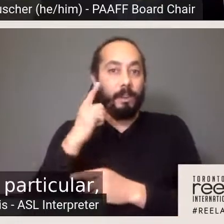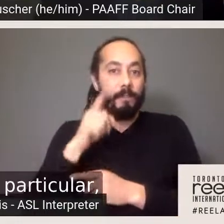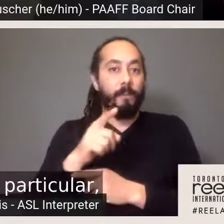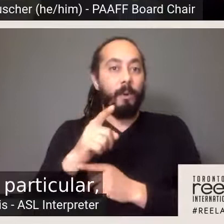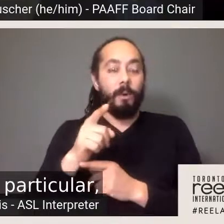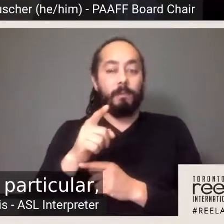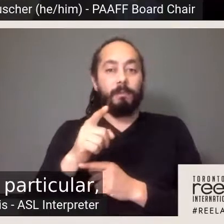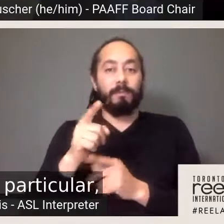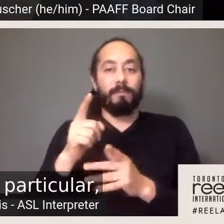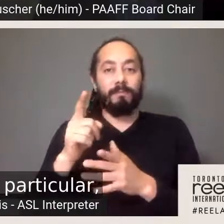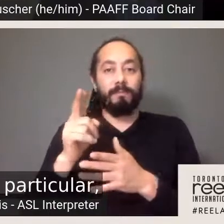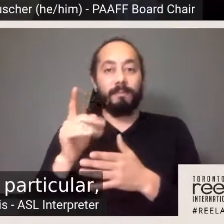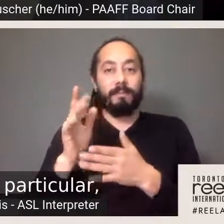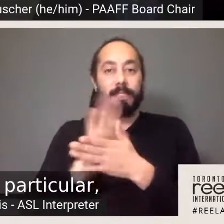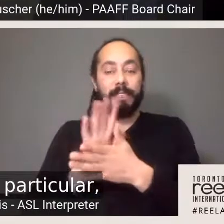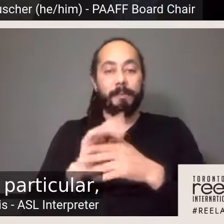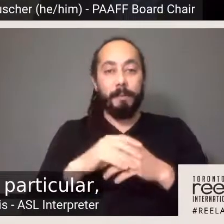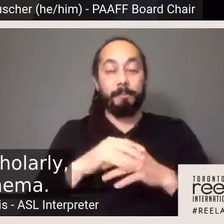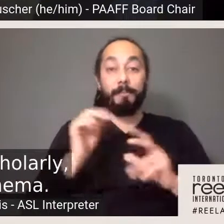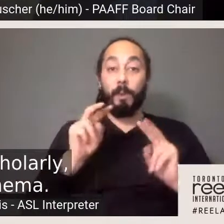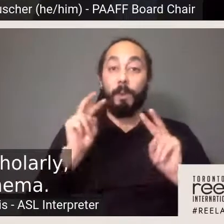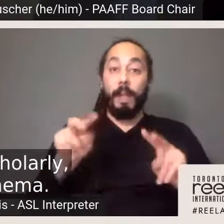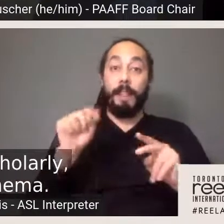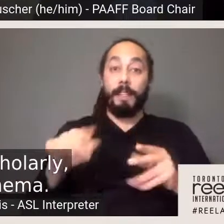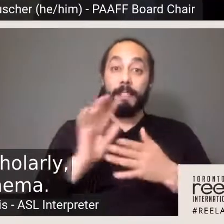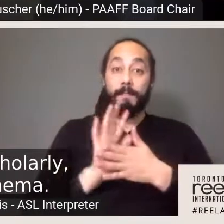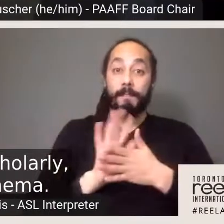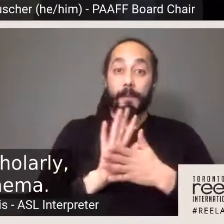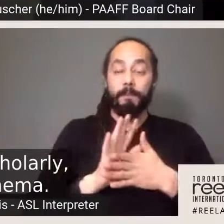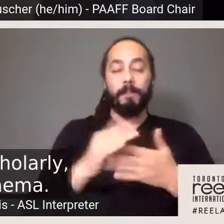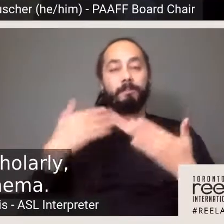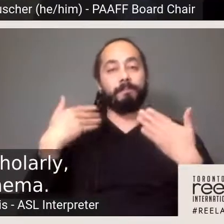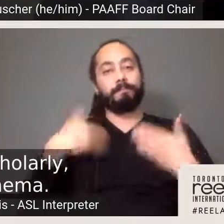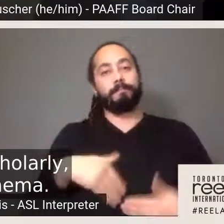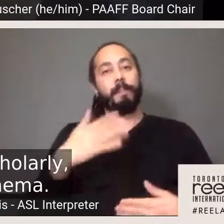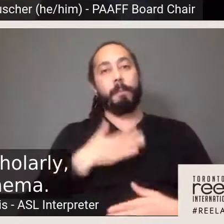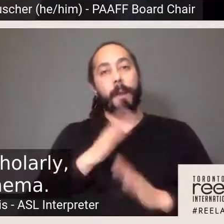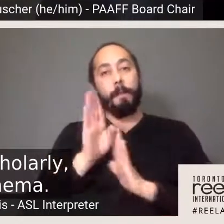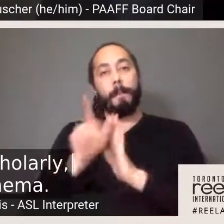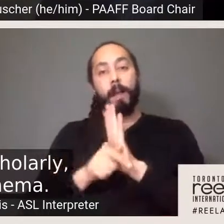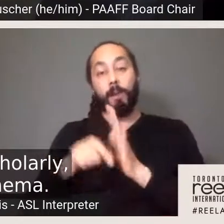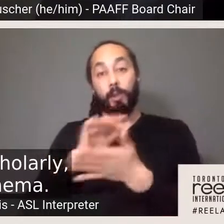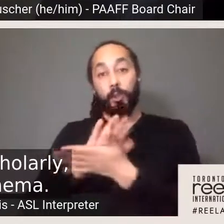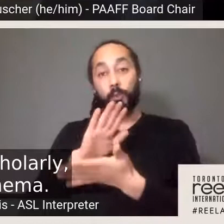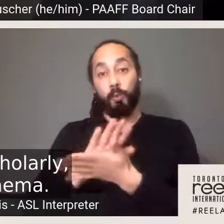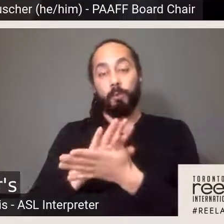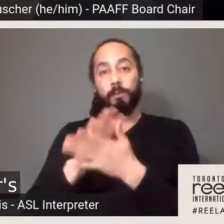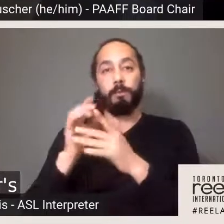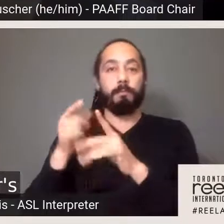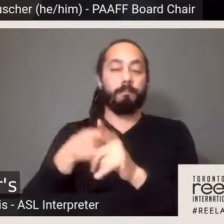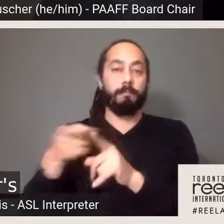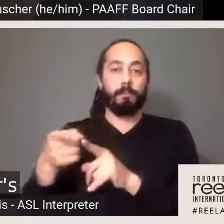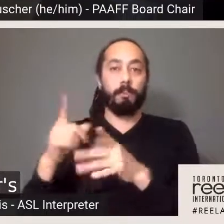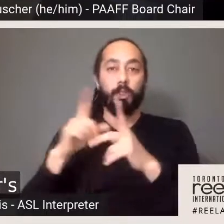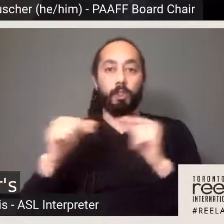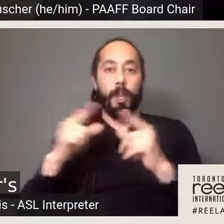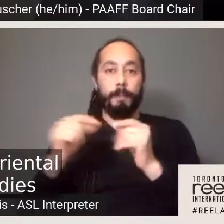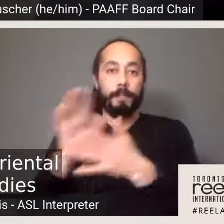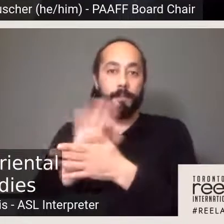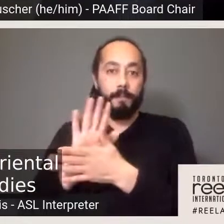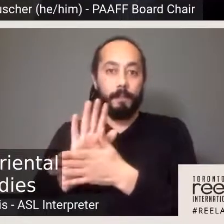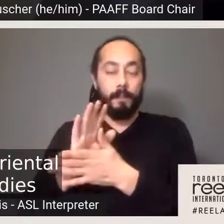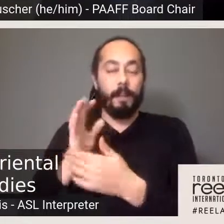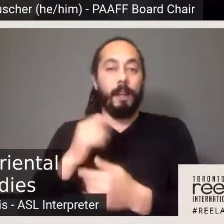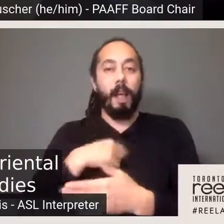at this film in particular, my background scholarly is in Japanese cinema. I did a master's